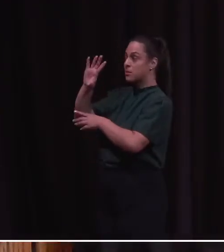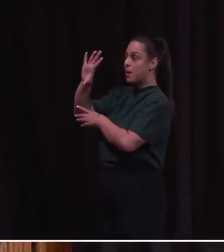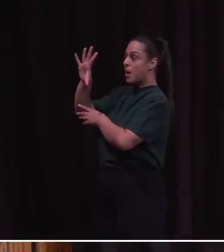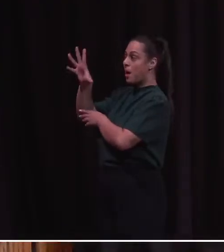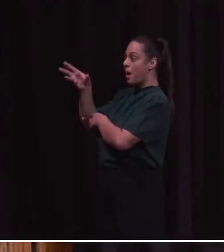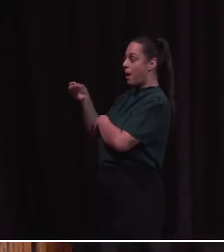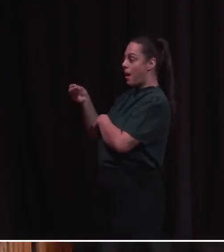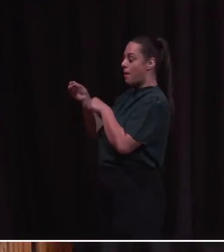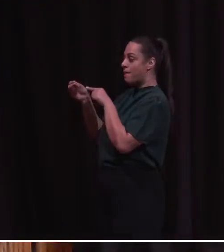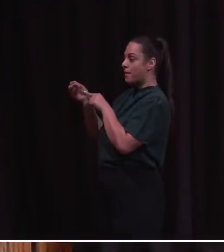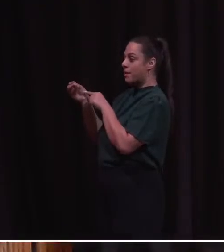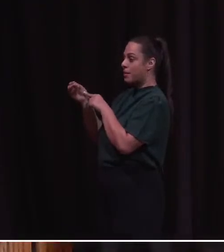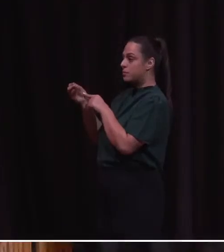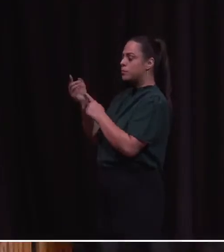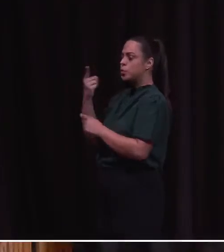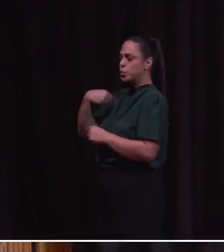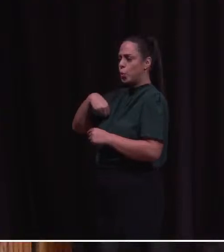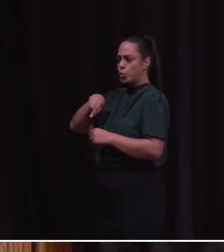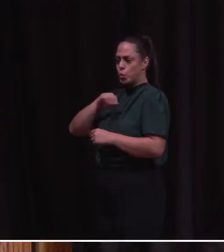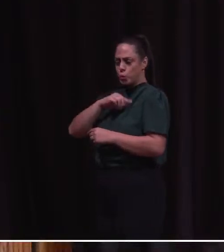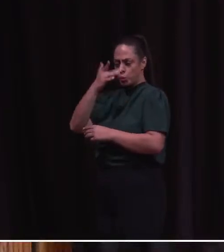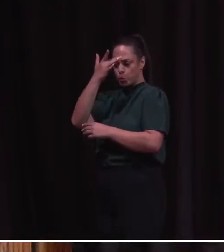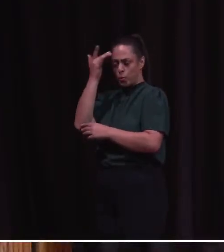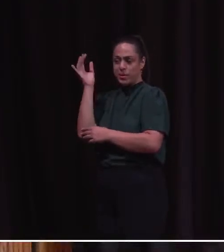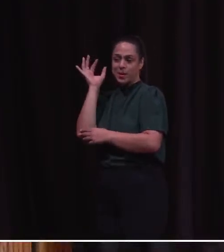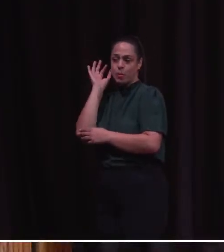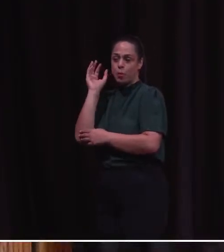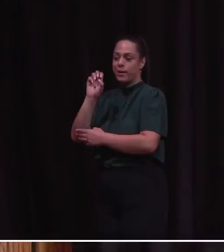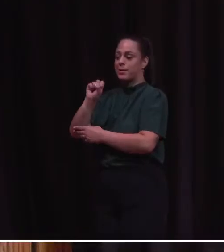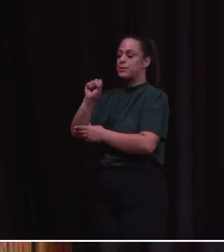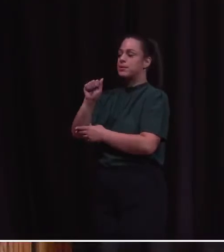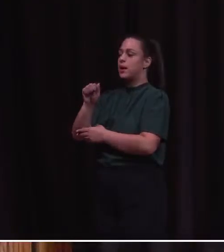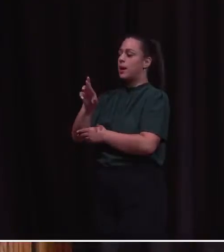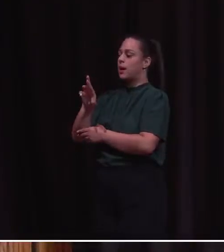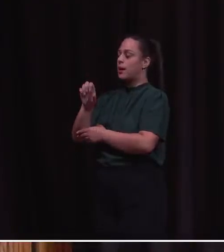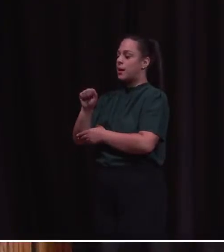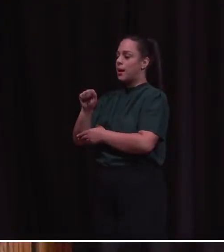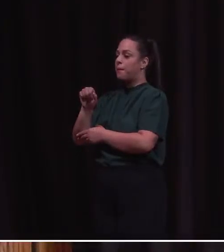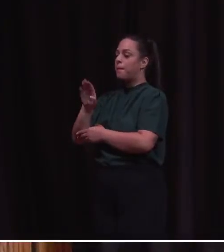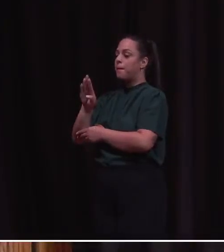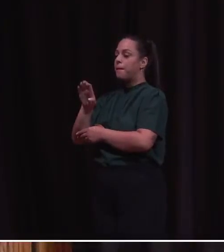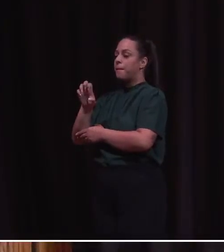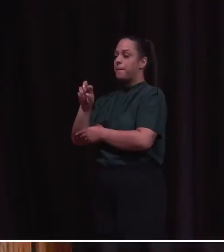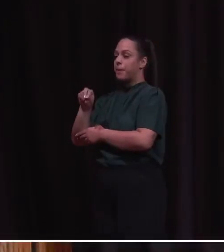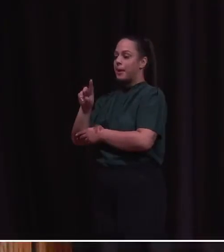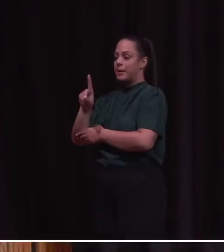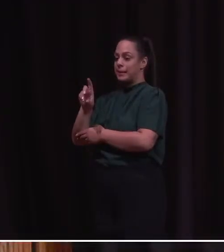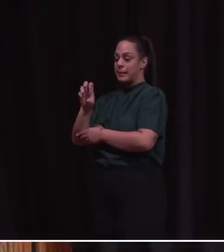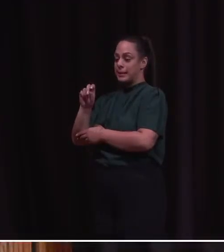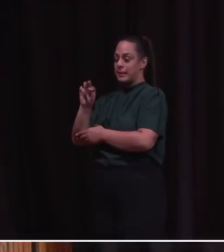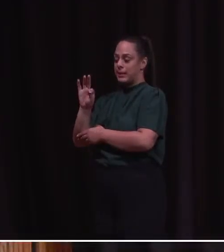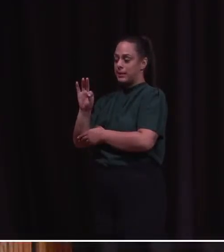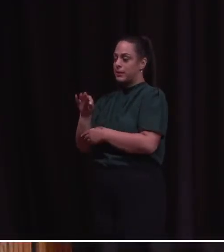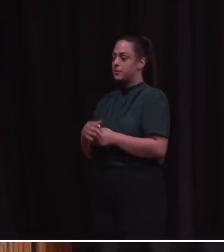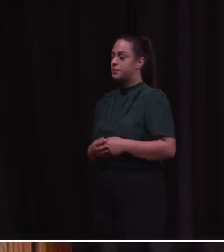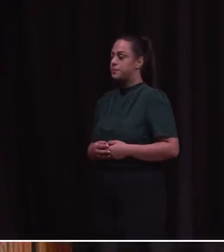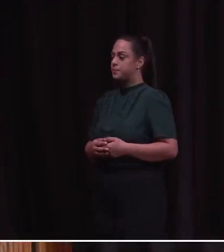Batman, the so-called Hottentot Venus, which even predated that.